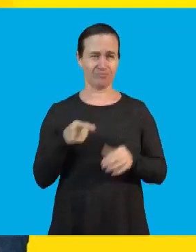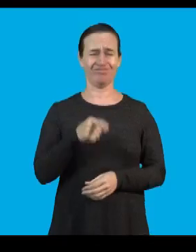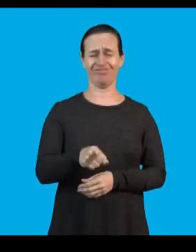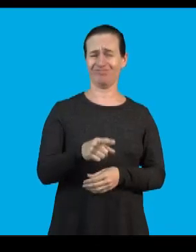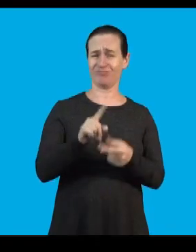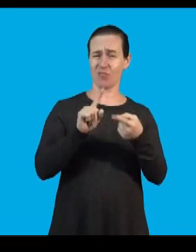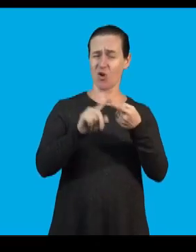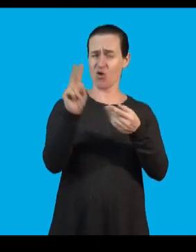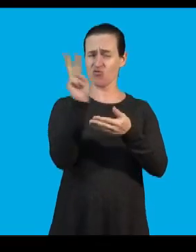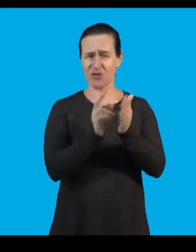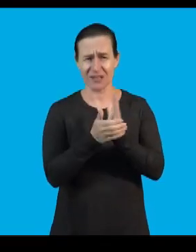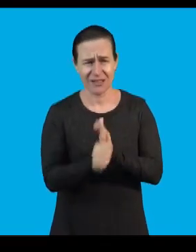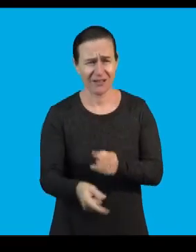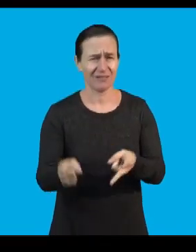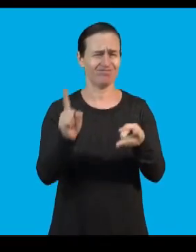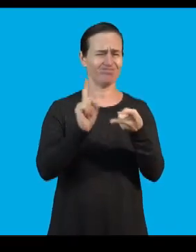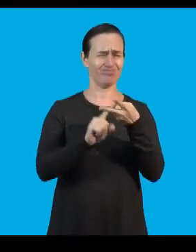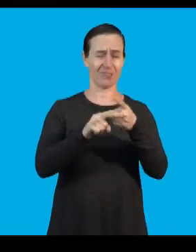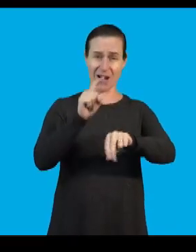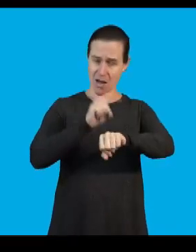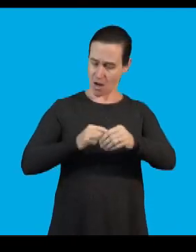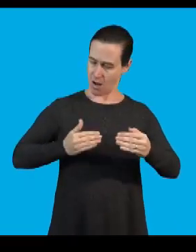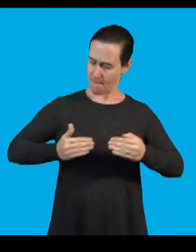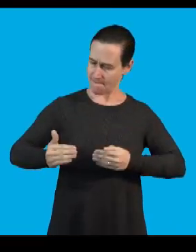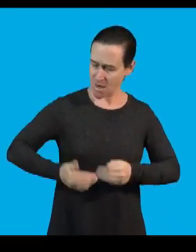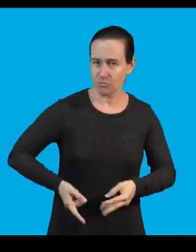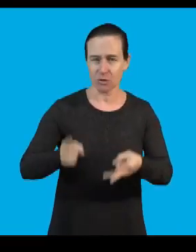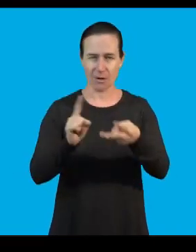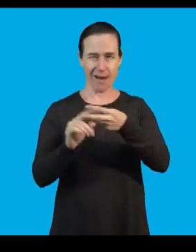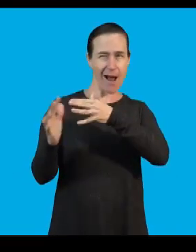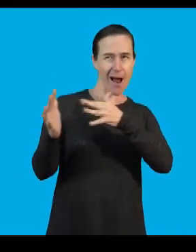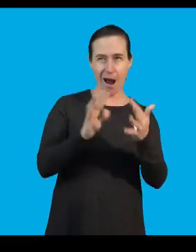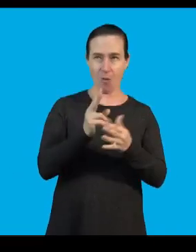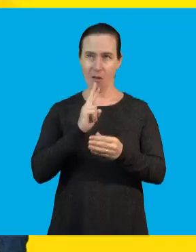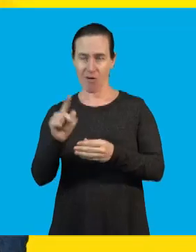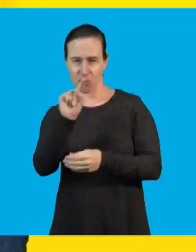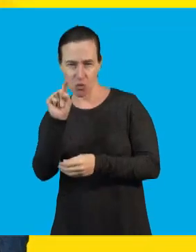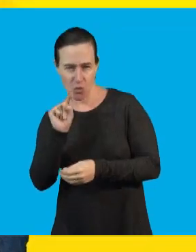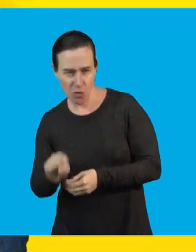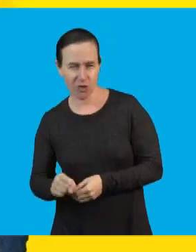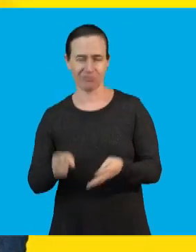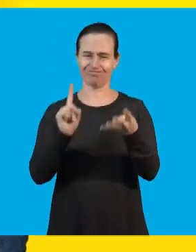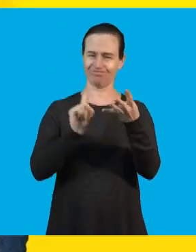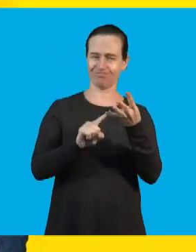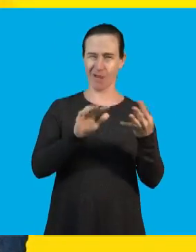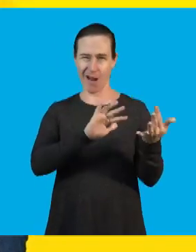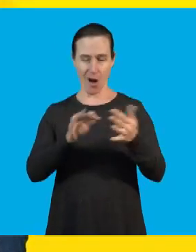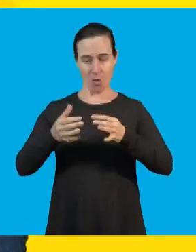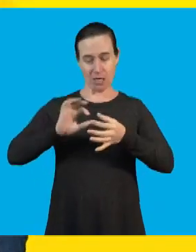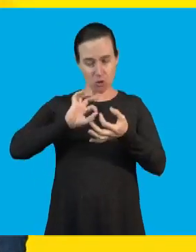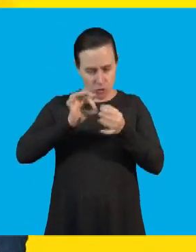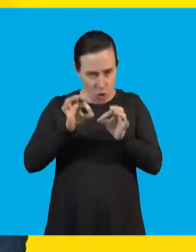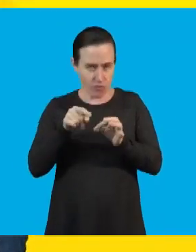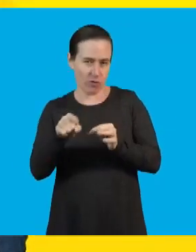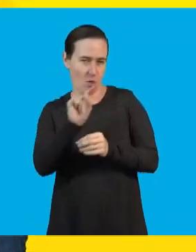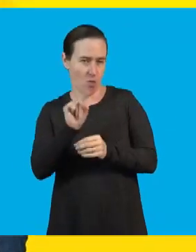becomes important, time management skills, responding to questions correctly, remember our inference as well as our